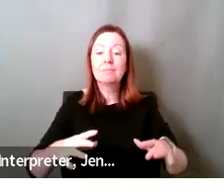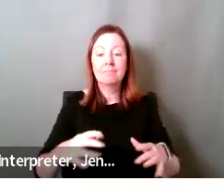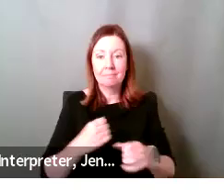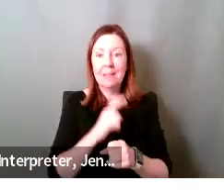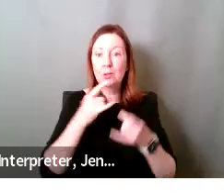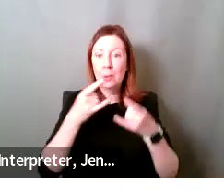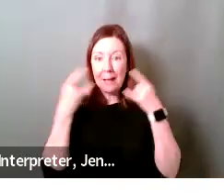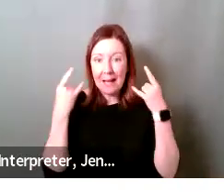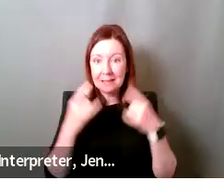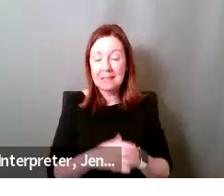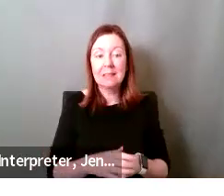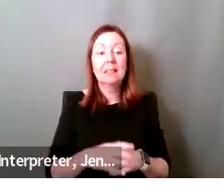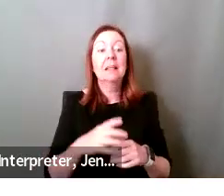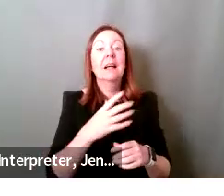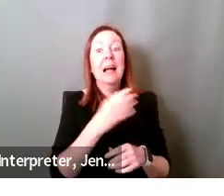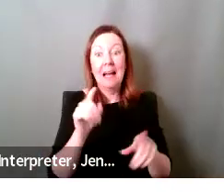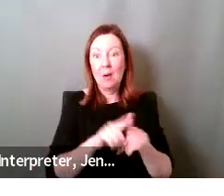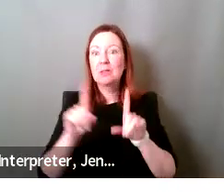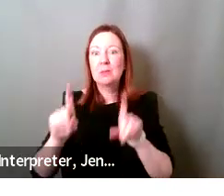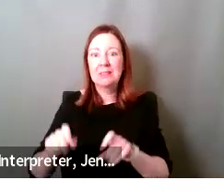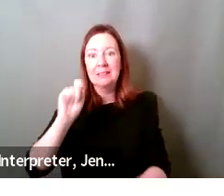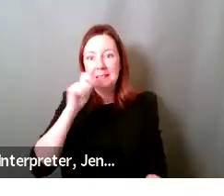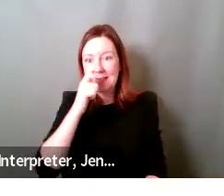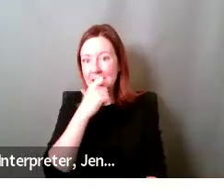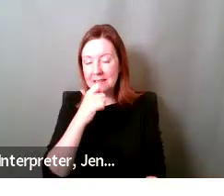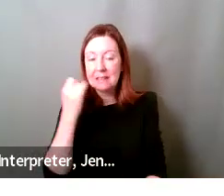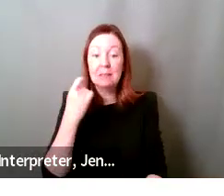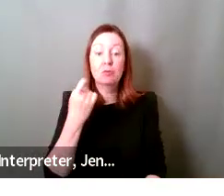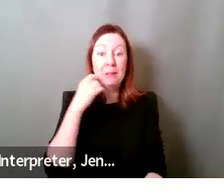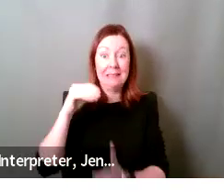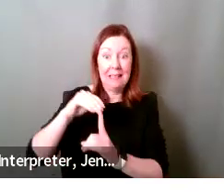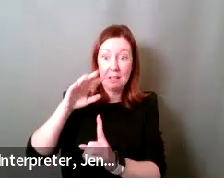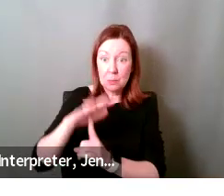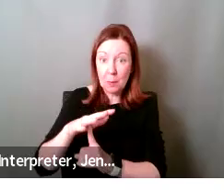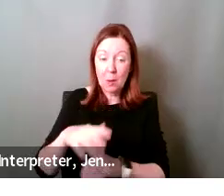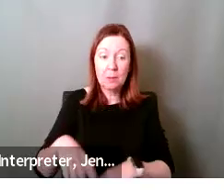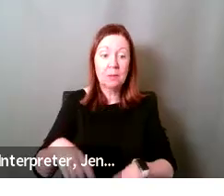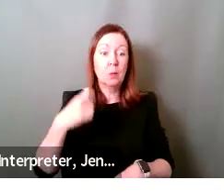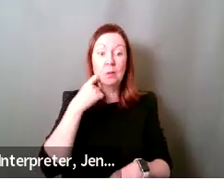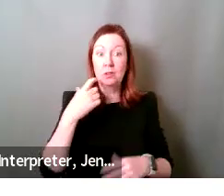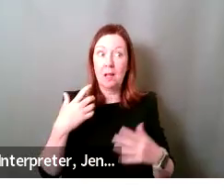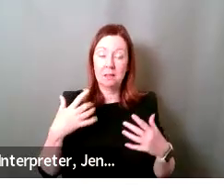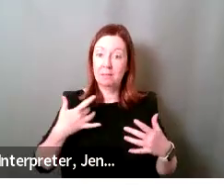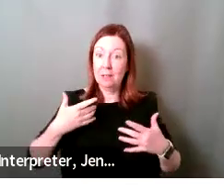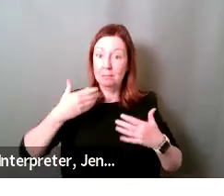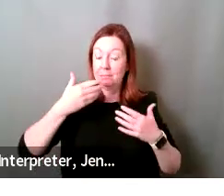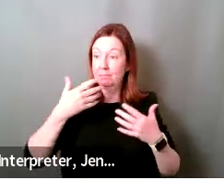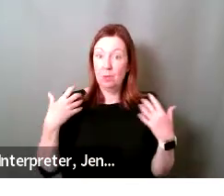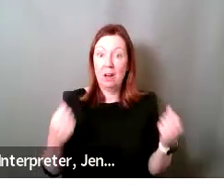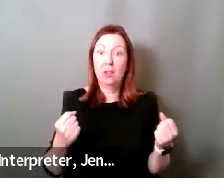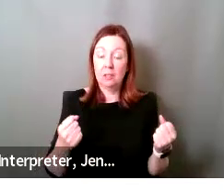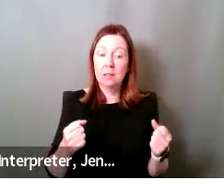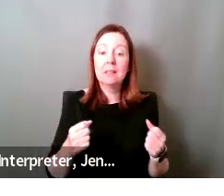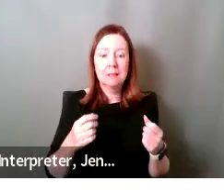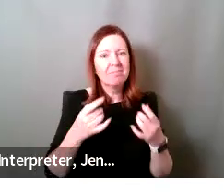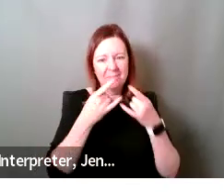a mask and take a test. If you are recently exposed or just recovered from being sick, take a